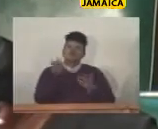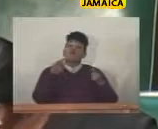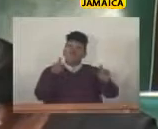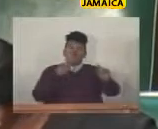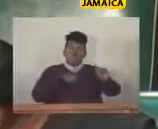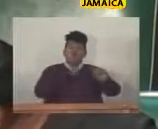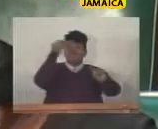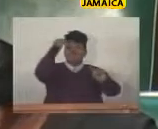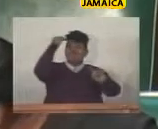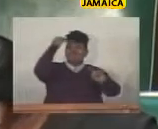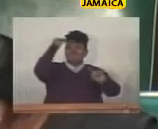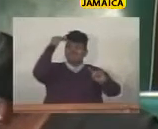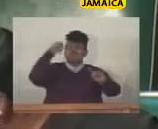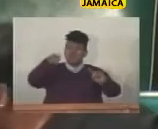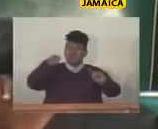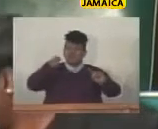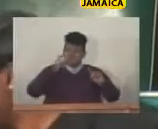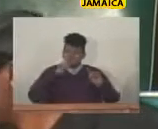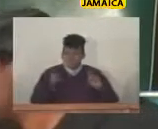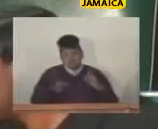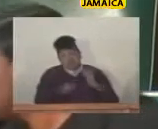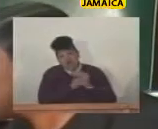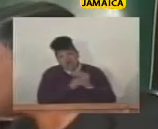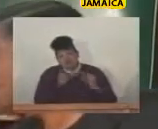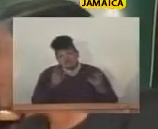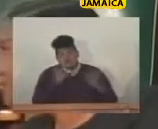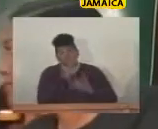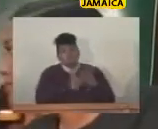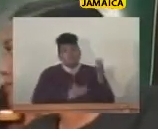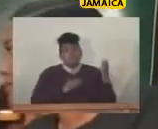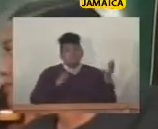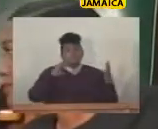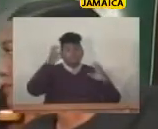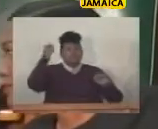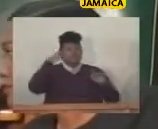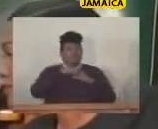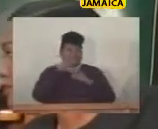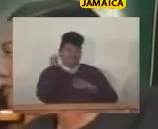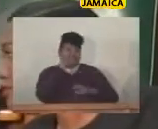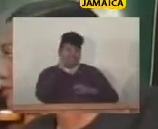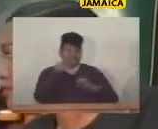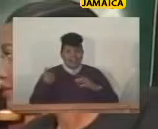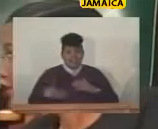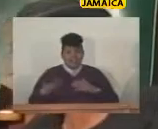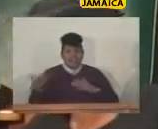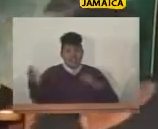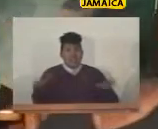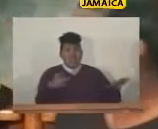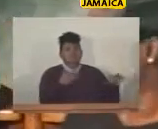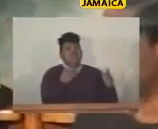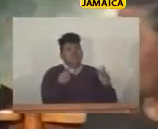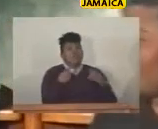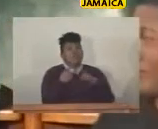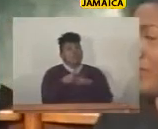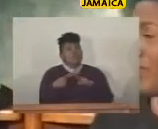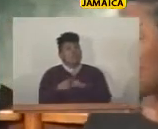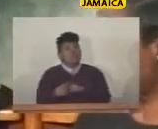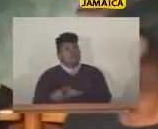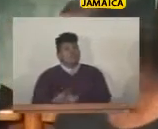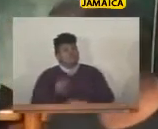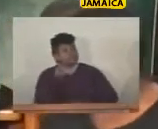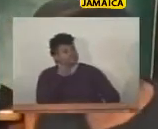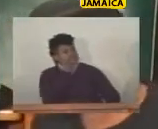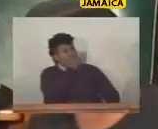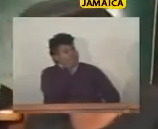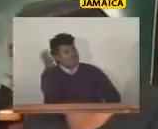we acknowledge that there has been and may well be some disruption in the day-to-day activities of those within the parish,